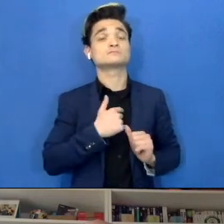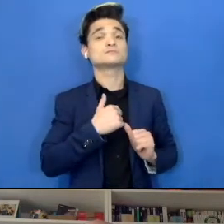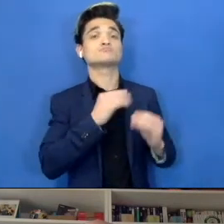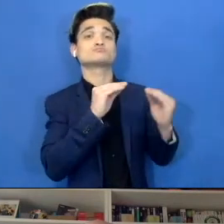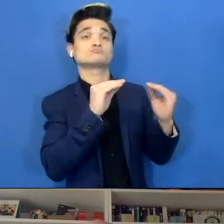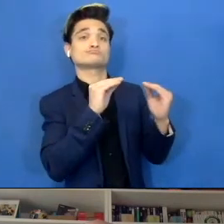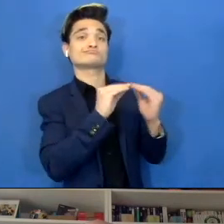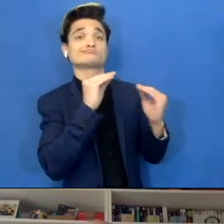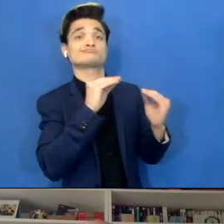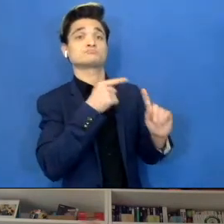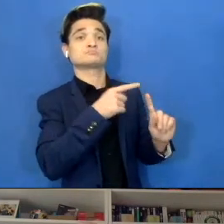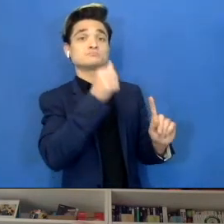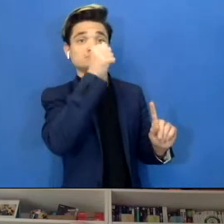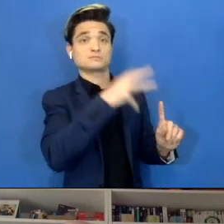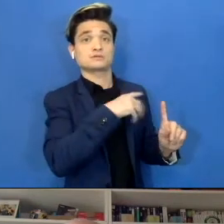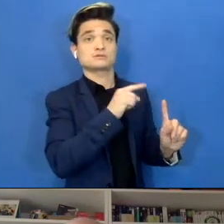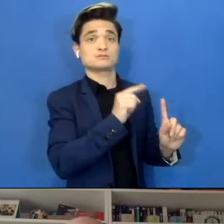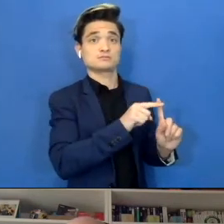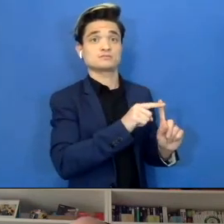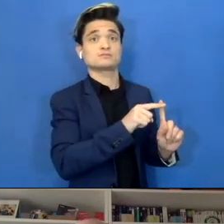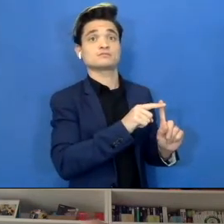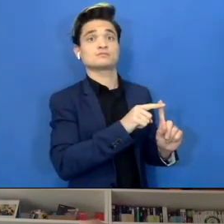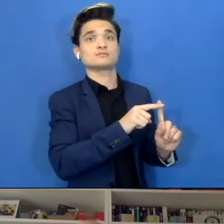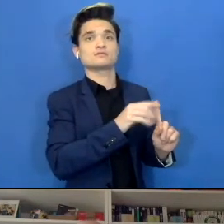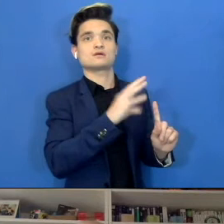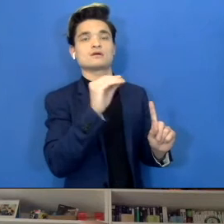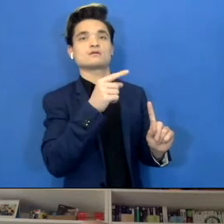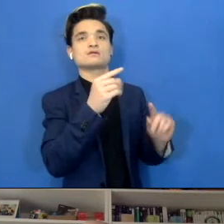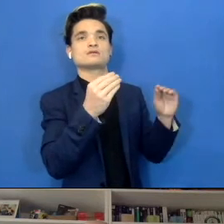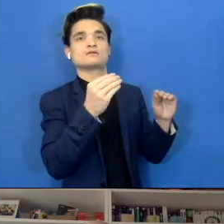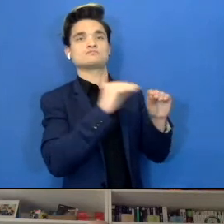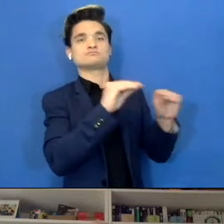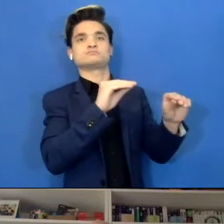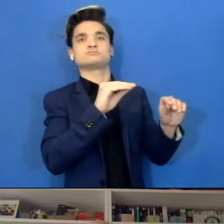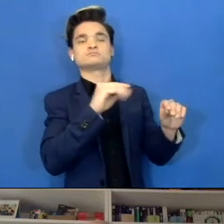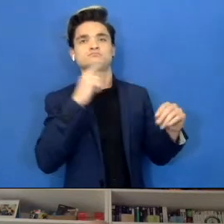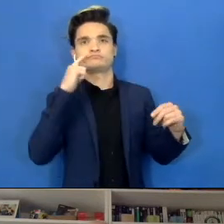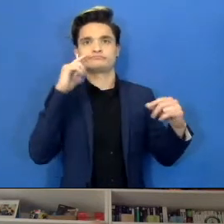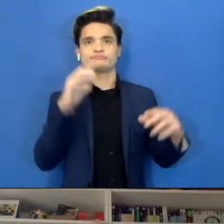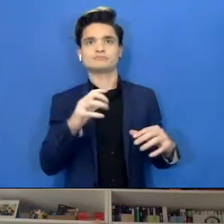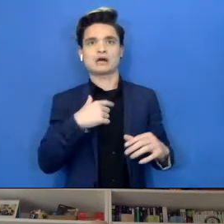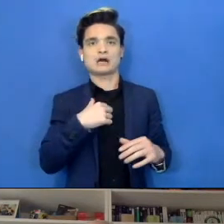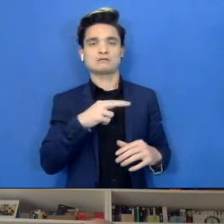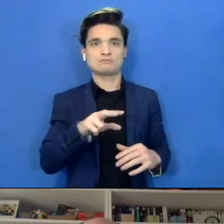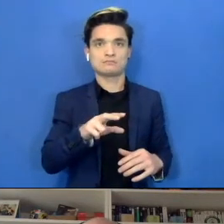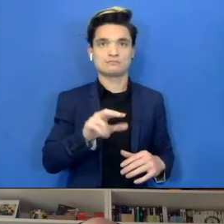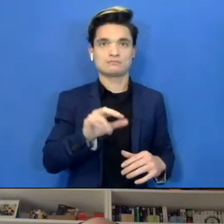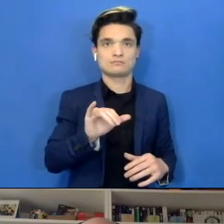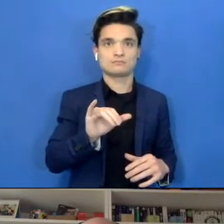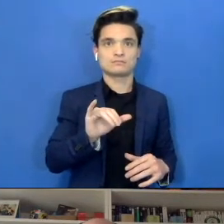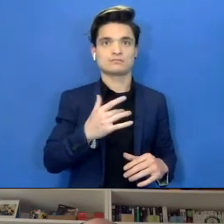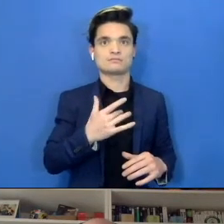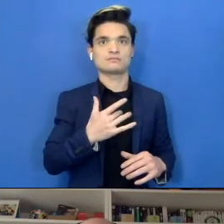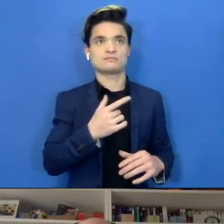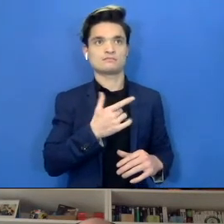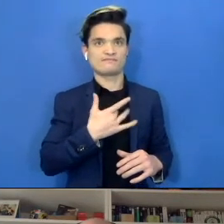And it was brilliant. I mean, I had my moment of, oh God, did I offend him in any way? What just happened? Oh my goodness. But